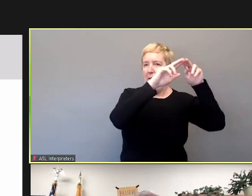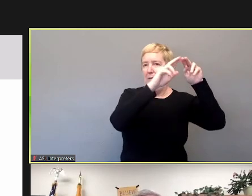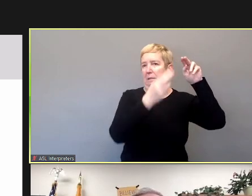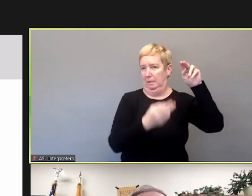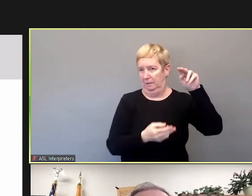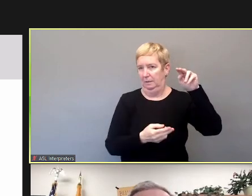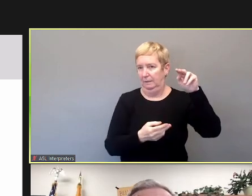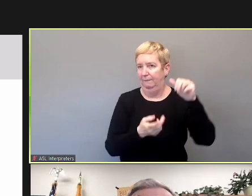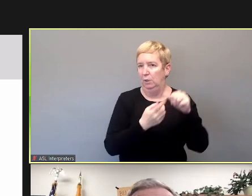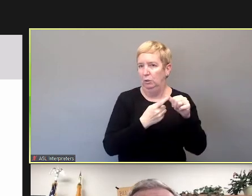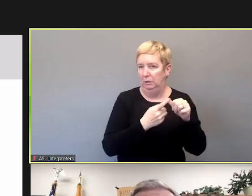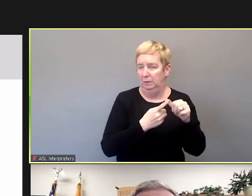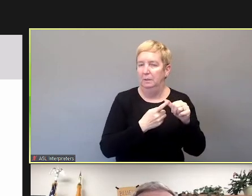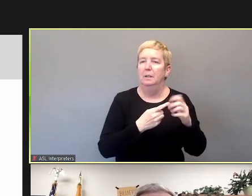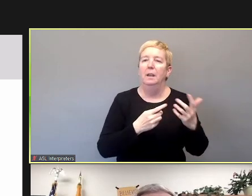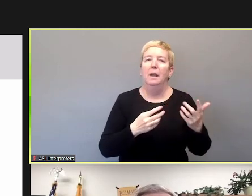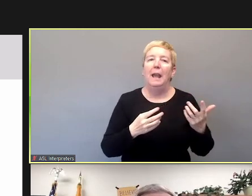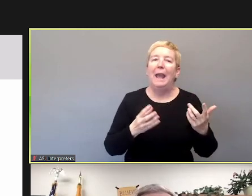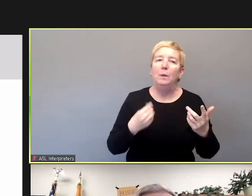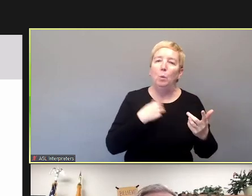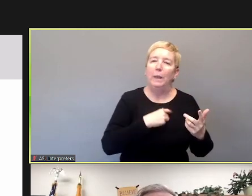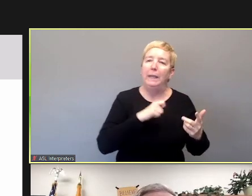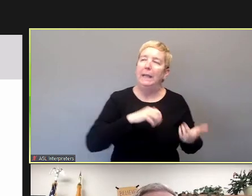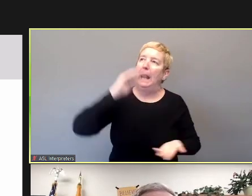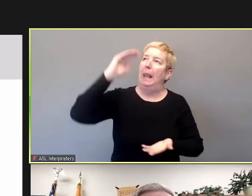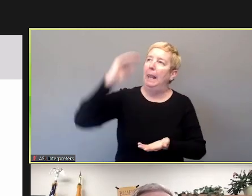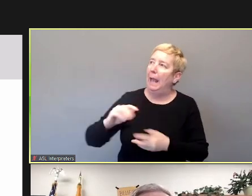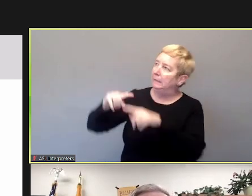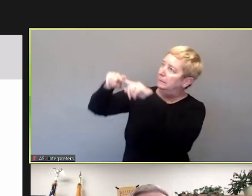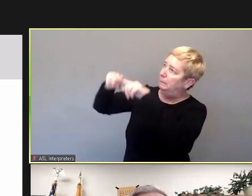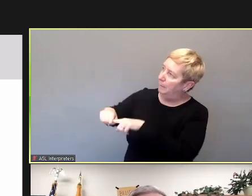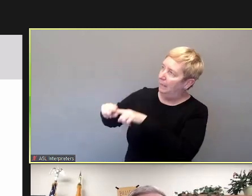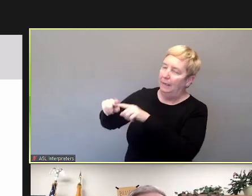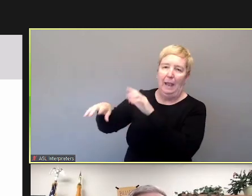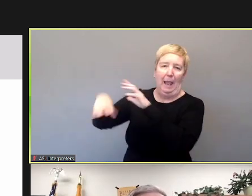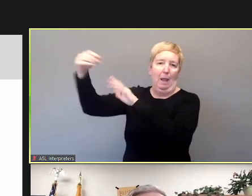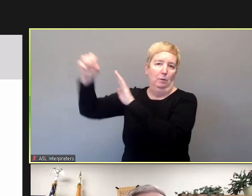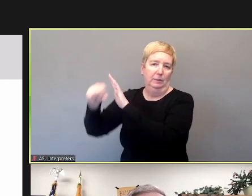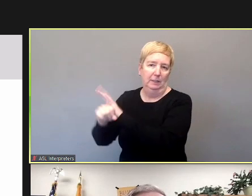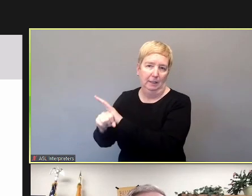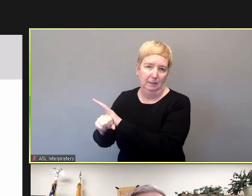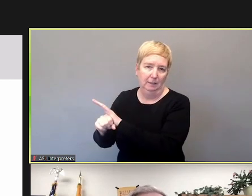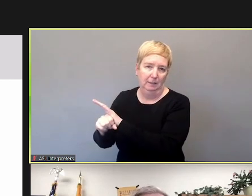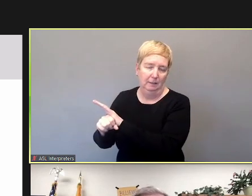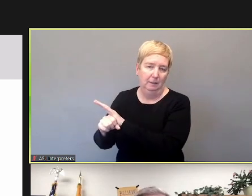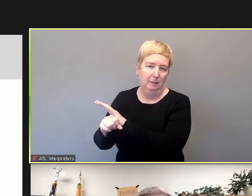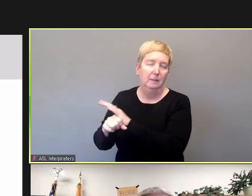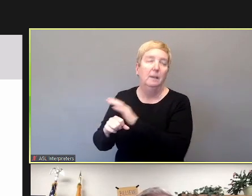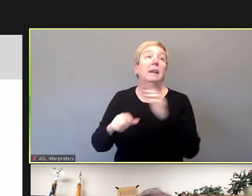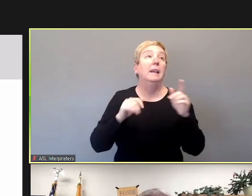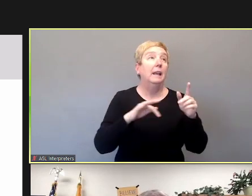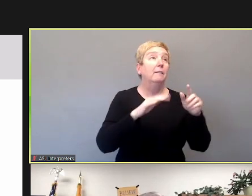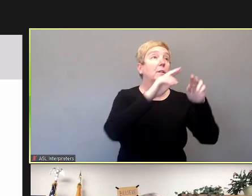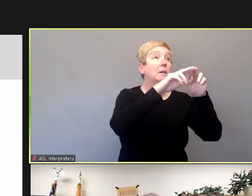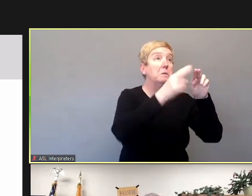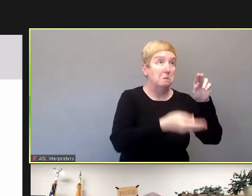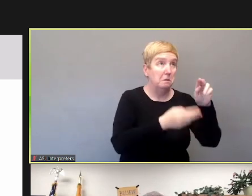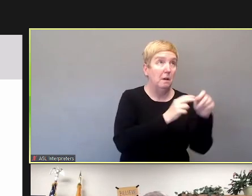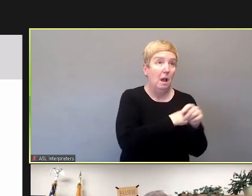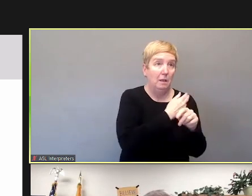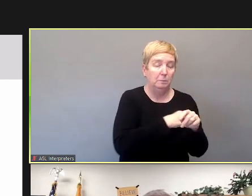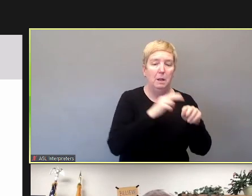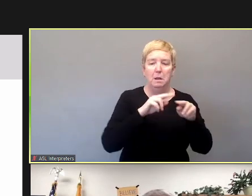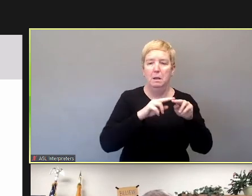and softening of our reliance on out-of-state resources before I think we're ready to say it's going to